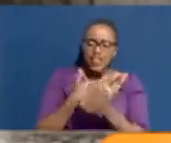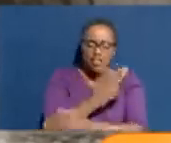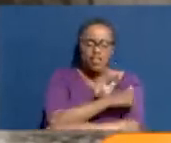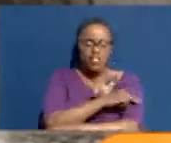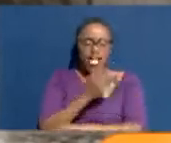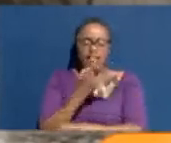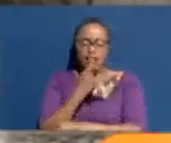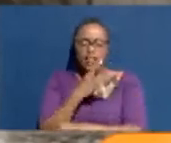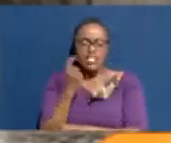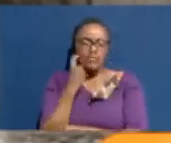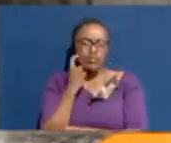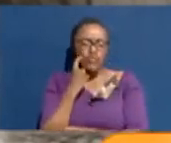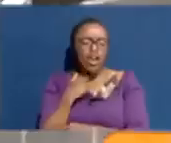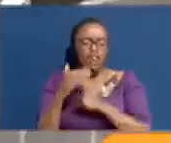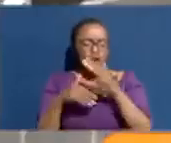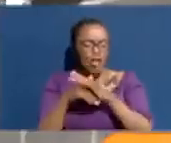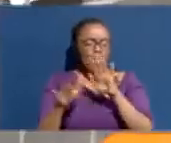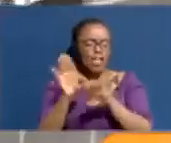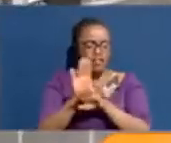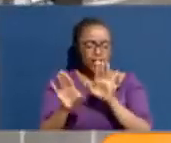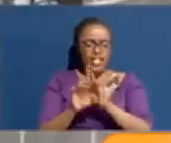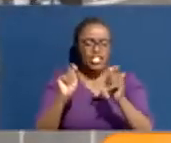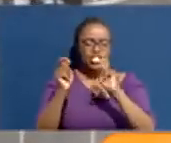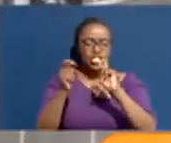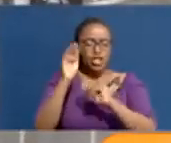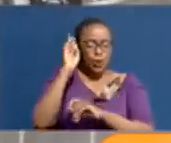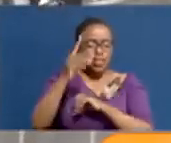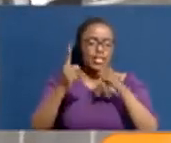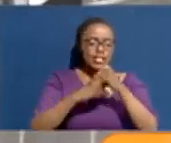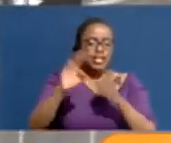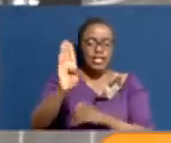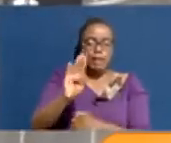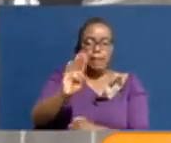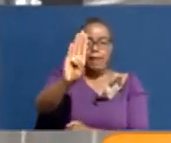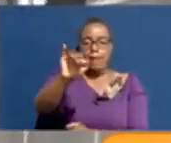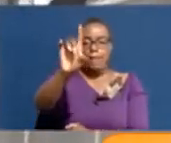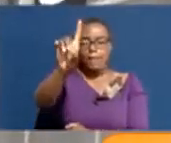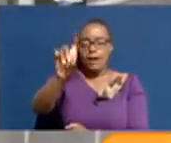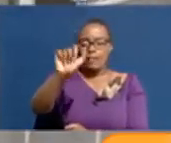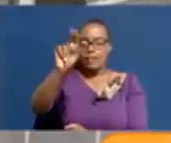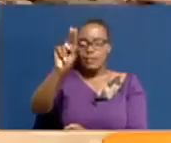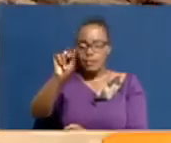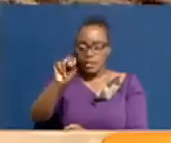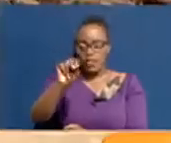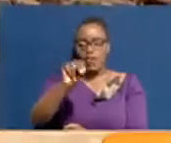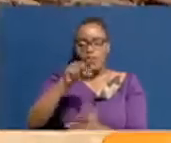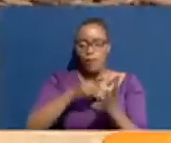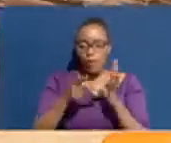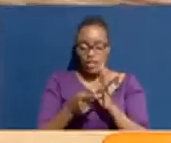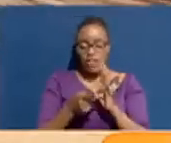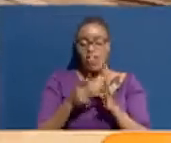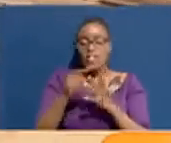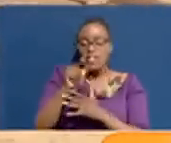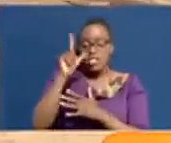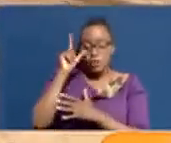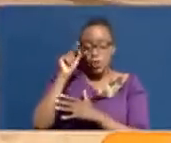pharmacy. So nadhara yote ya mahali itabadilika. The 6 billion Buxton project is part of the Mombasa County Affordable